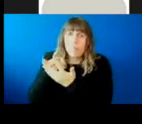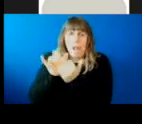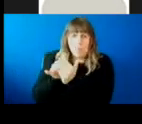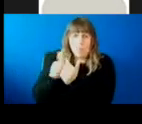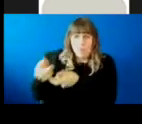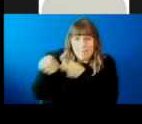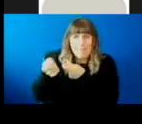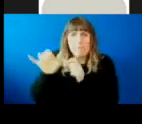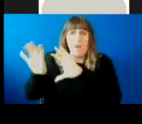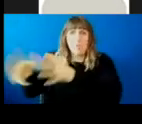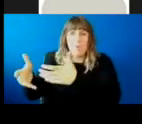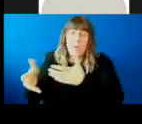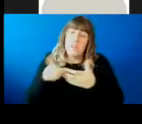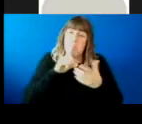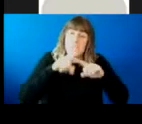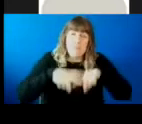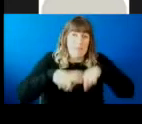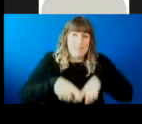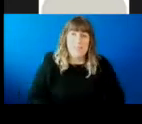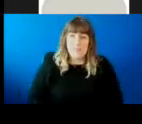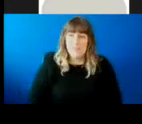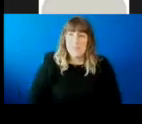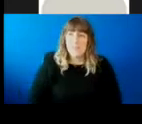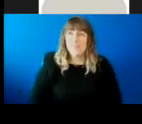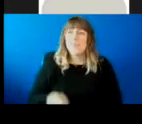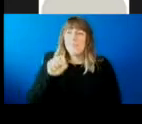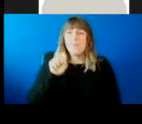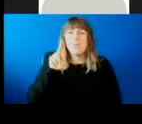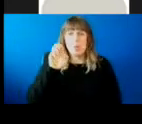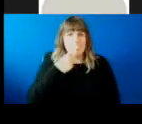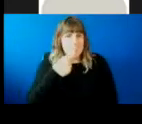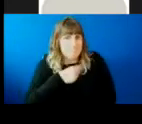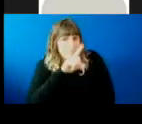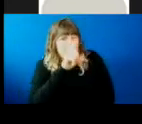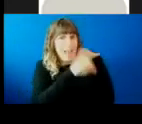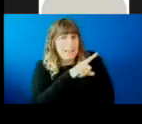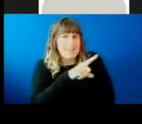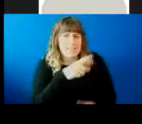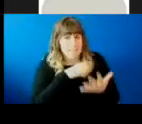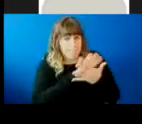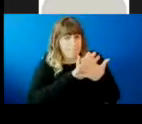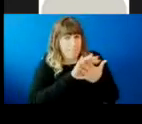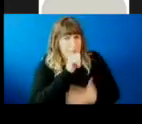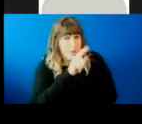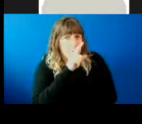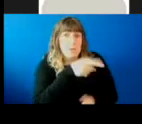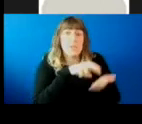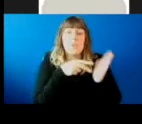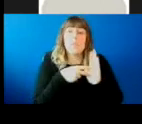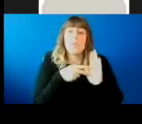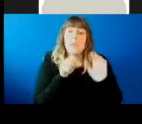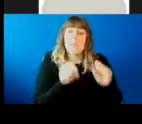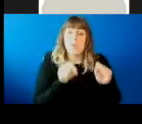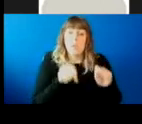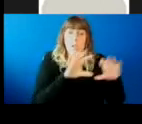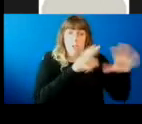it's really, really a flow. I'm just going to ask also, because I have an idea on that, but I don't know if I'm correct. Would it also be that likely your different